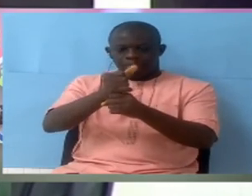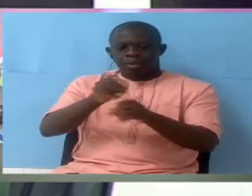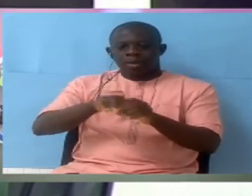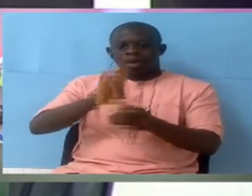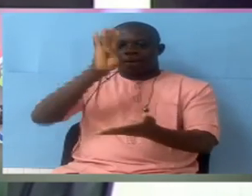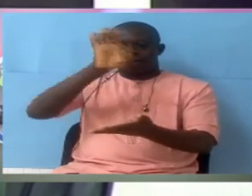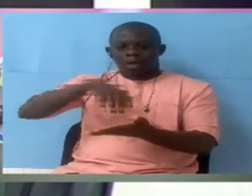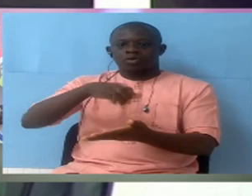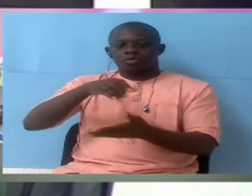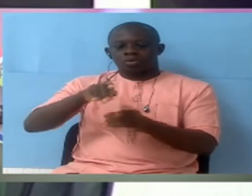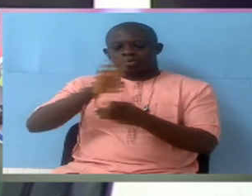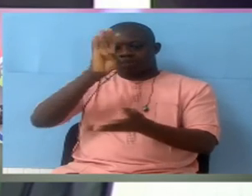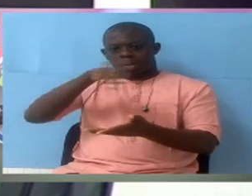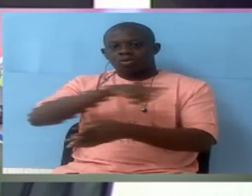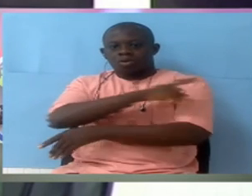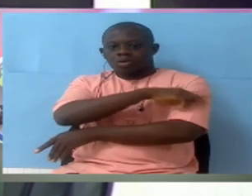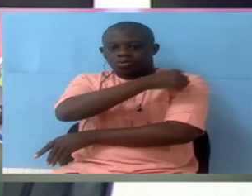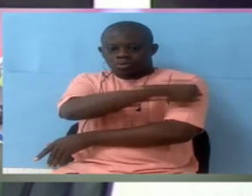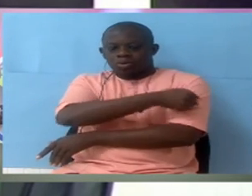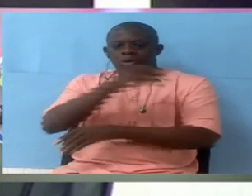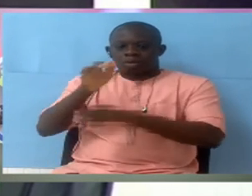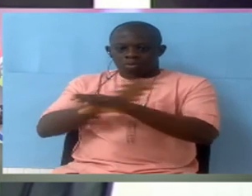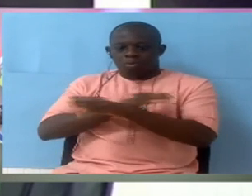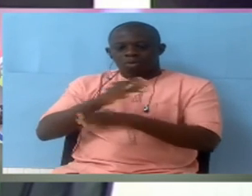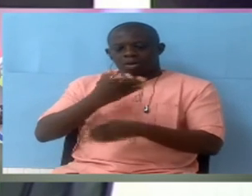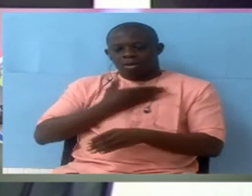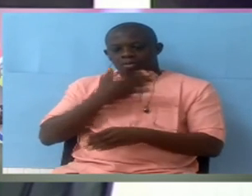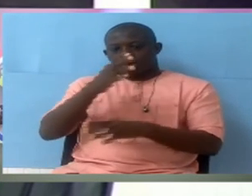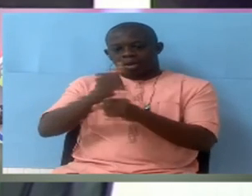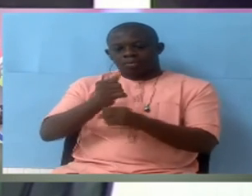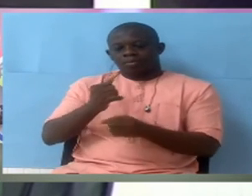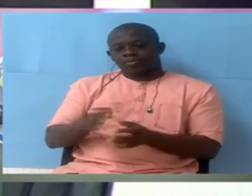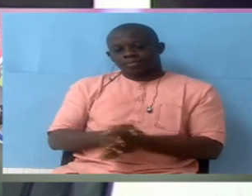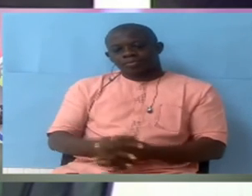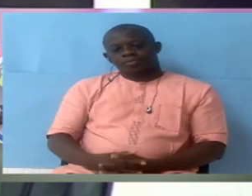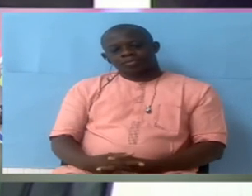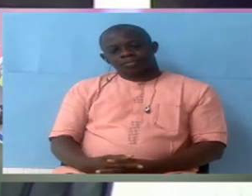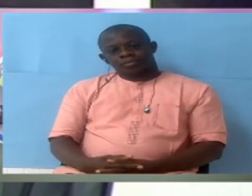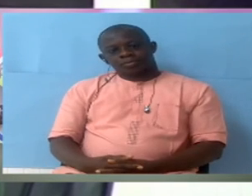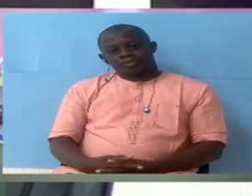by then. Jamono joju mu ngi liggey fofu ci l'hôpital bu mag bi ci Banjul.